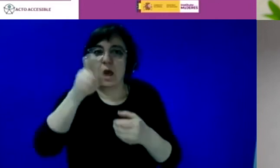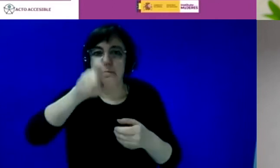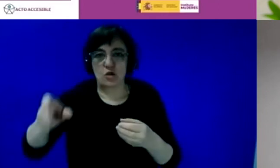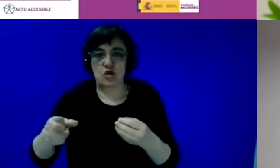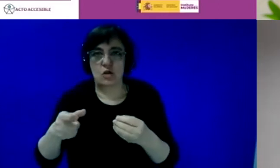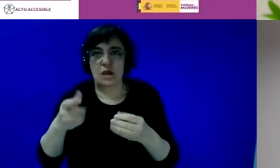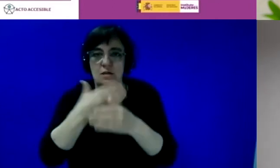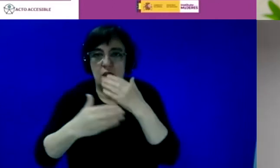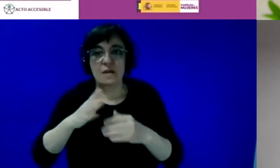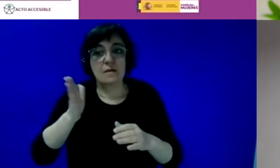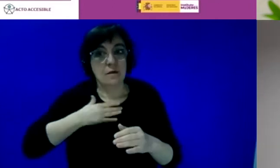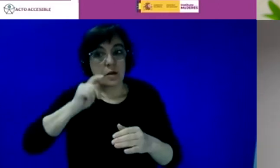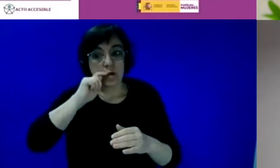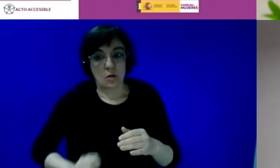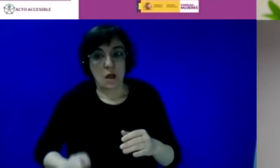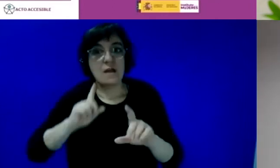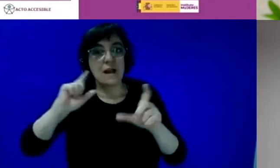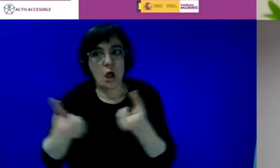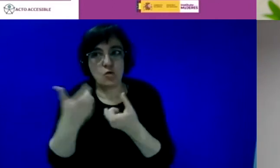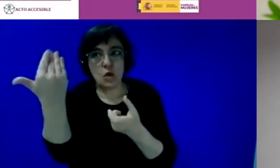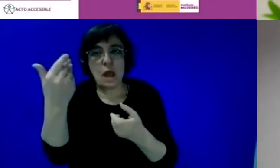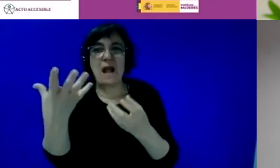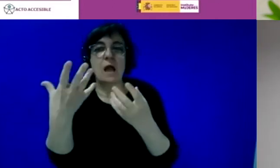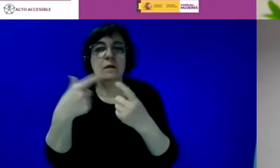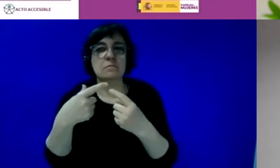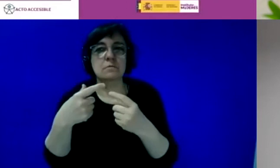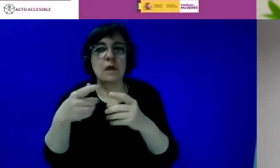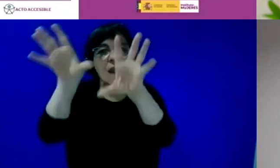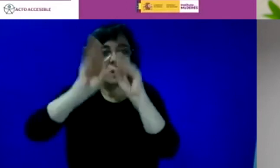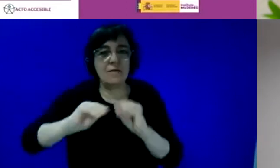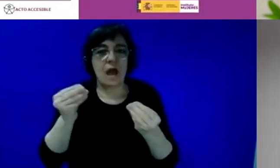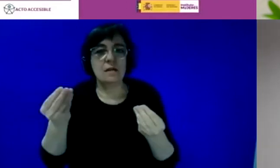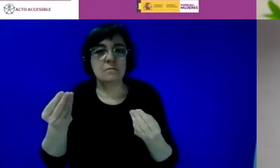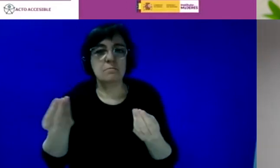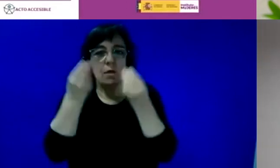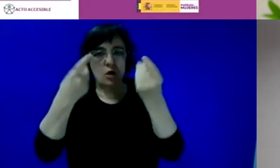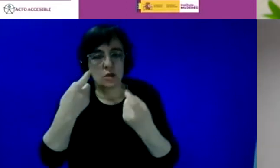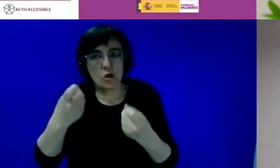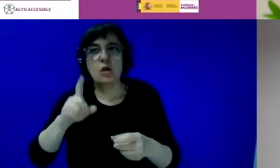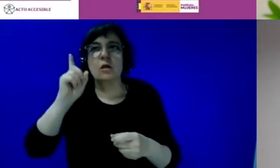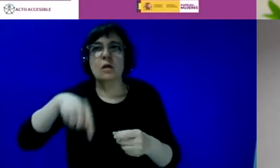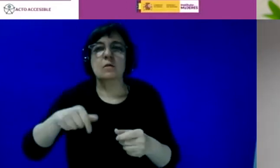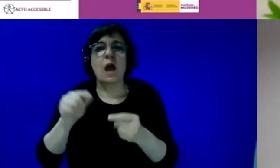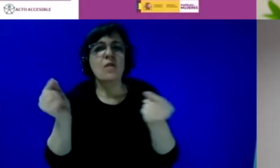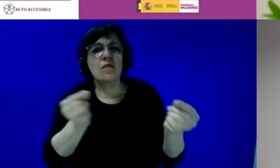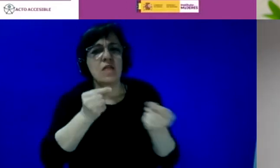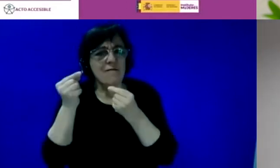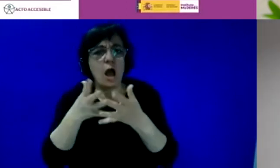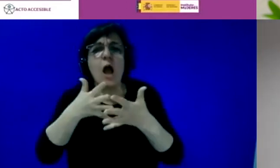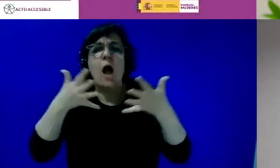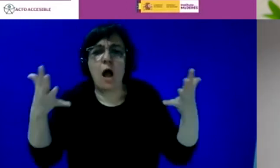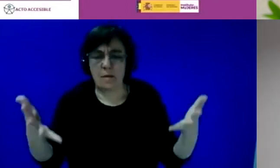are. We had an extensive discussion on the situation in Ukraine at our board last week